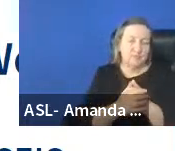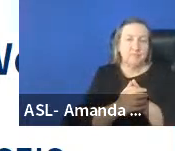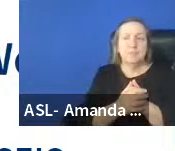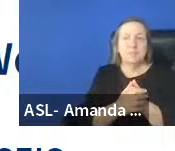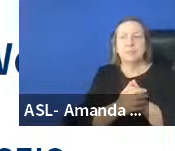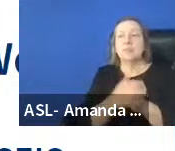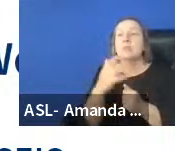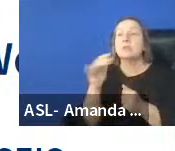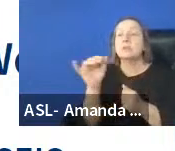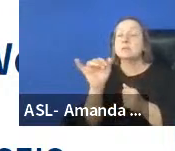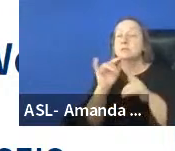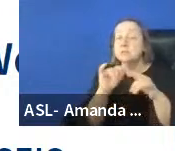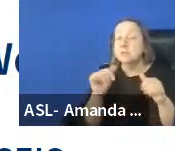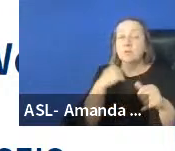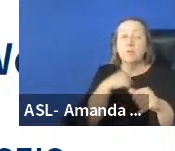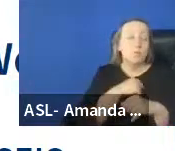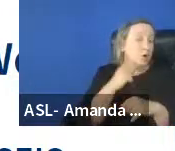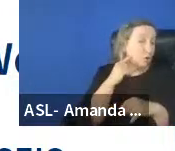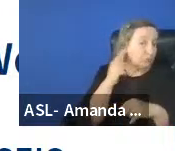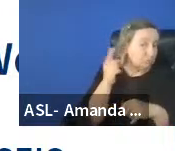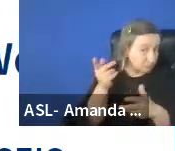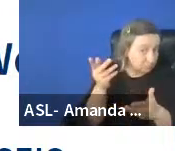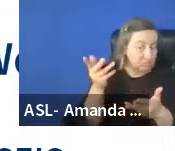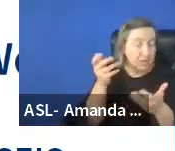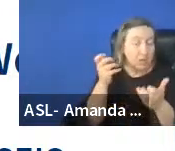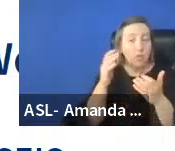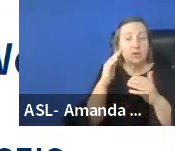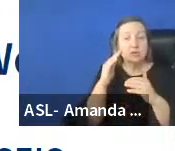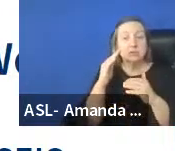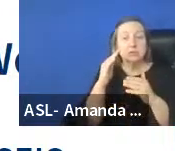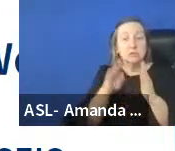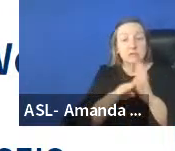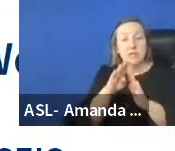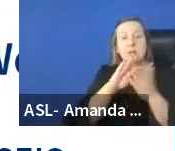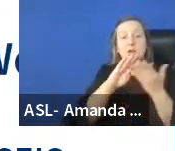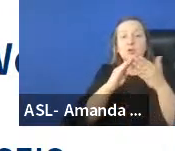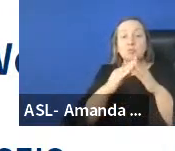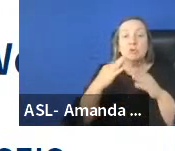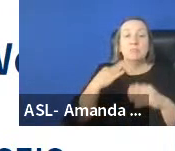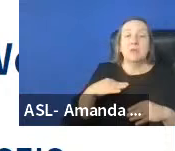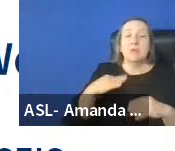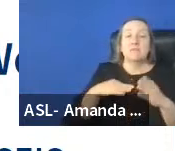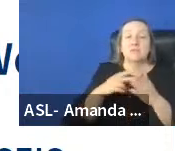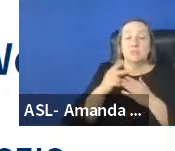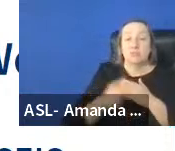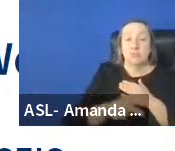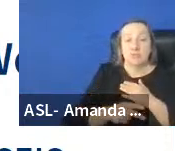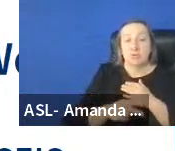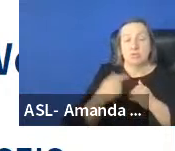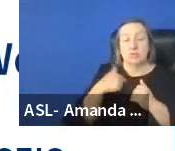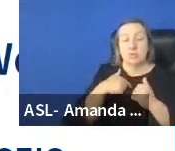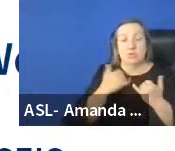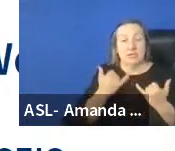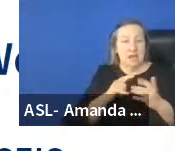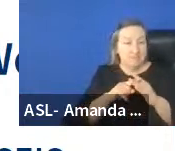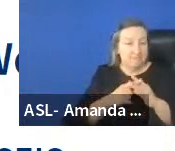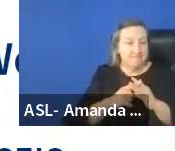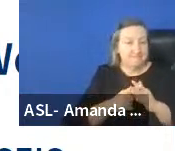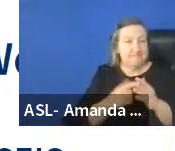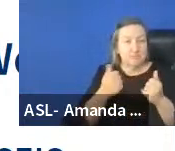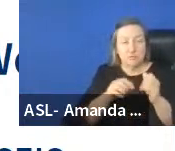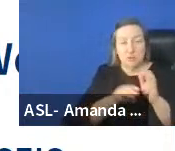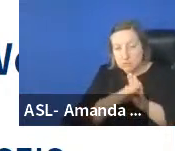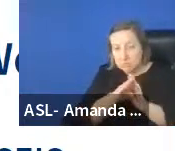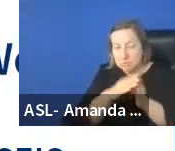We also heard that they want to develop a community benefits program. So we are in the initial stages of having